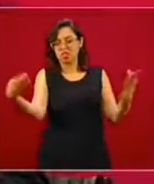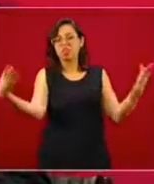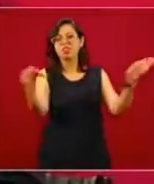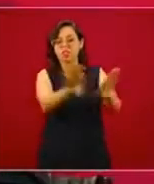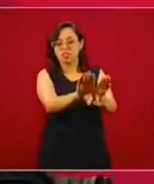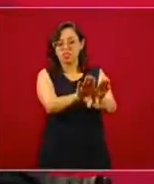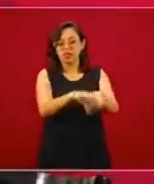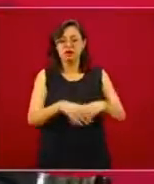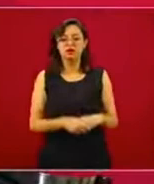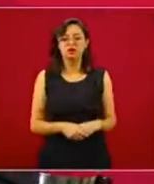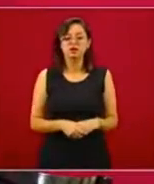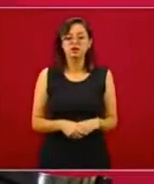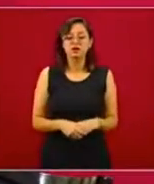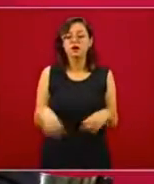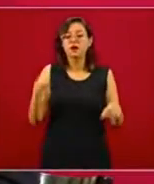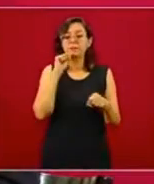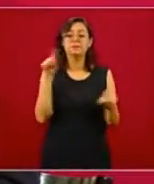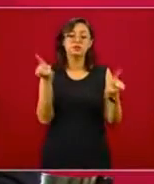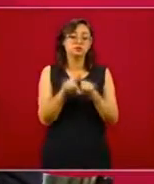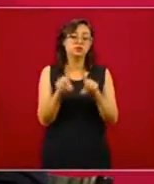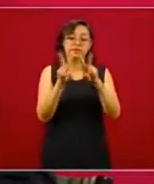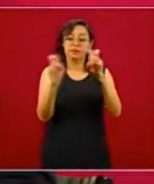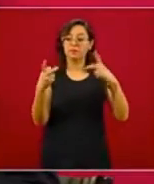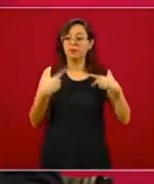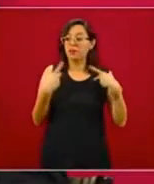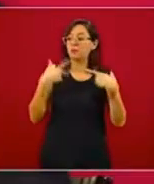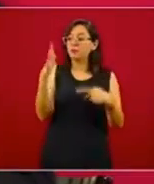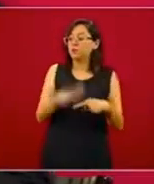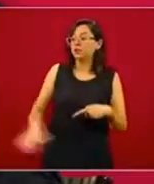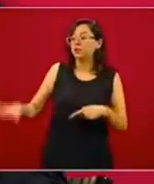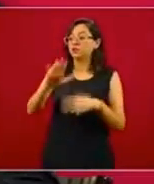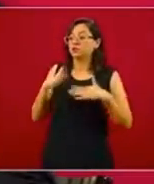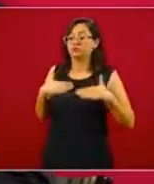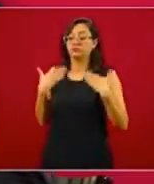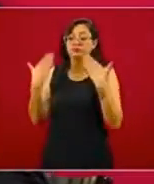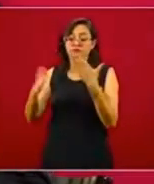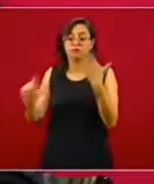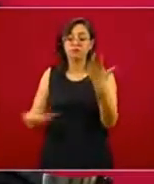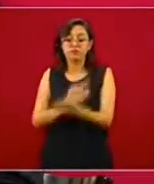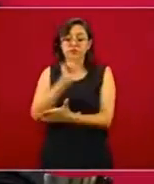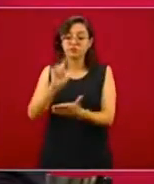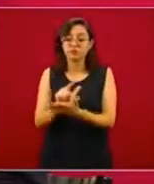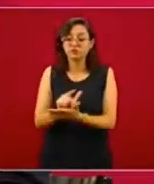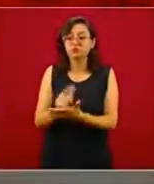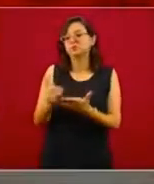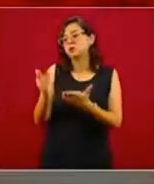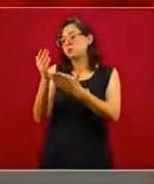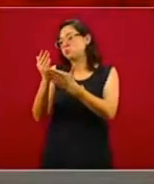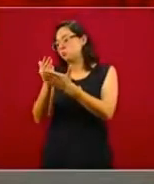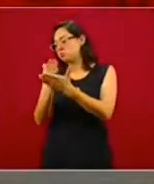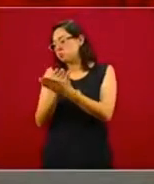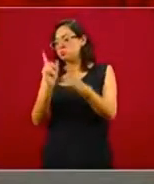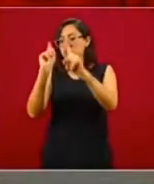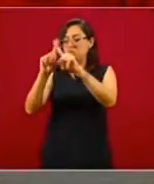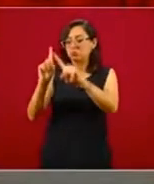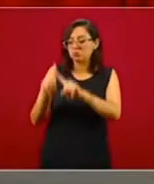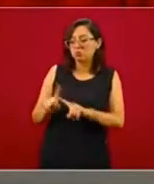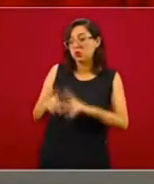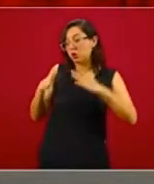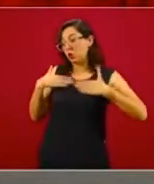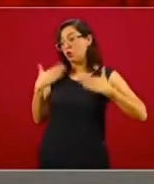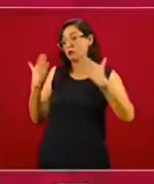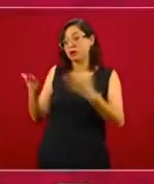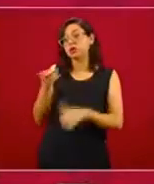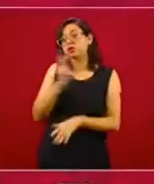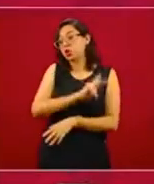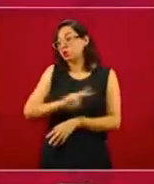of non-compliance, we would have to close that company down. That happens with the citizens' reliance